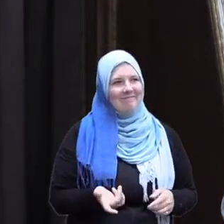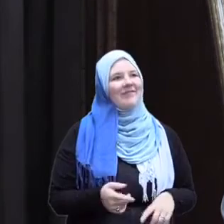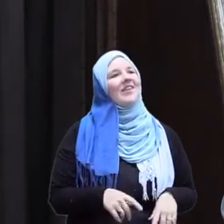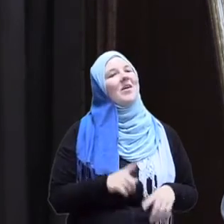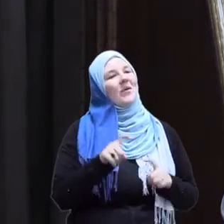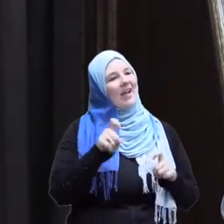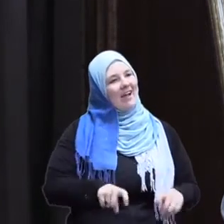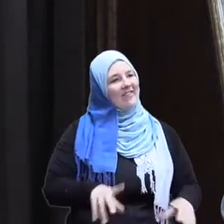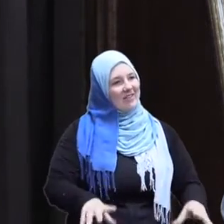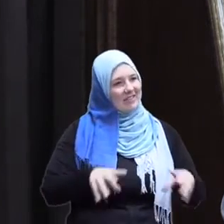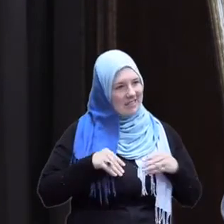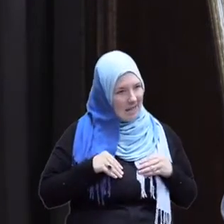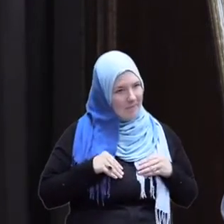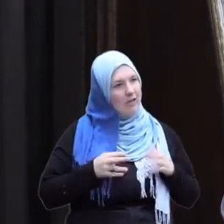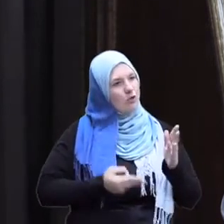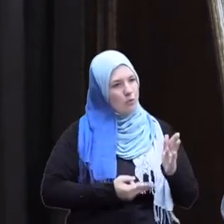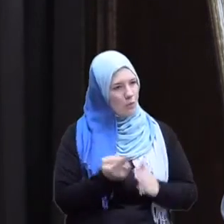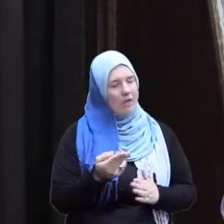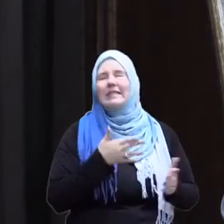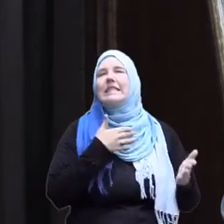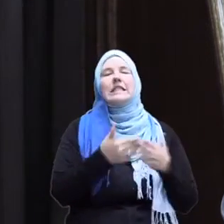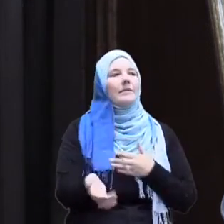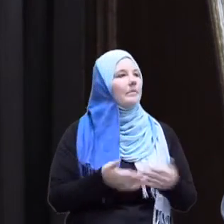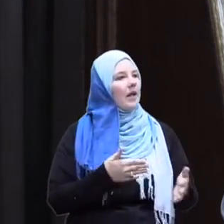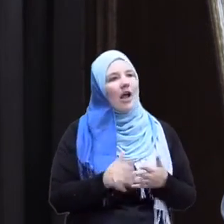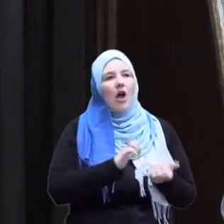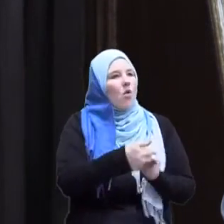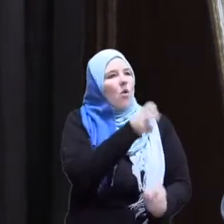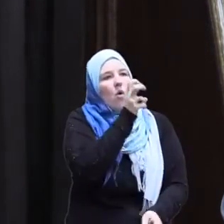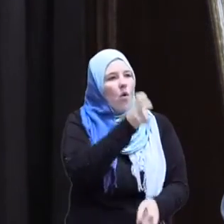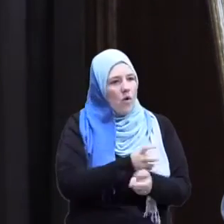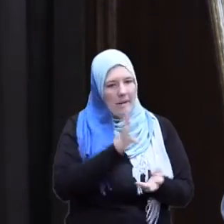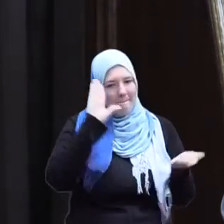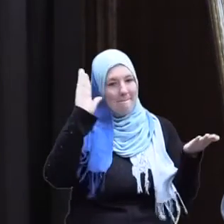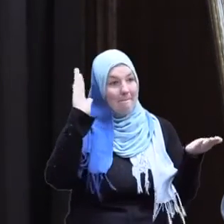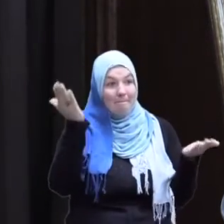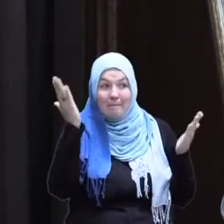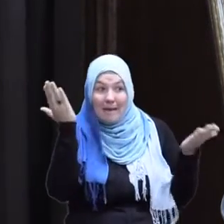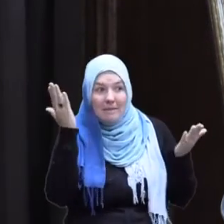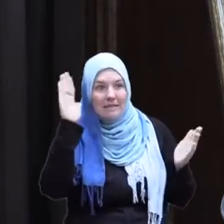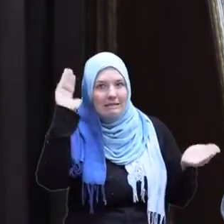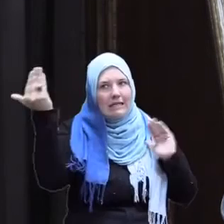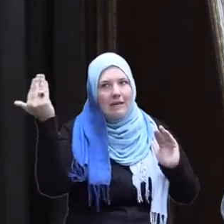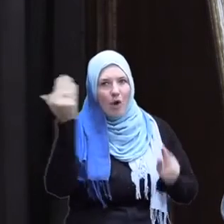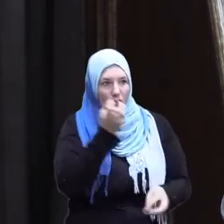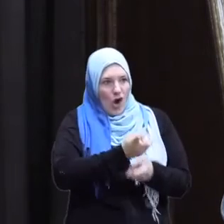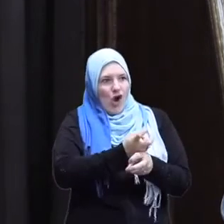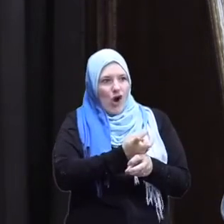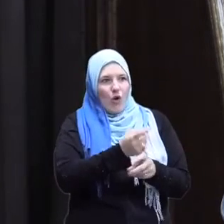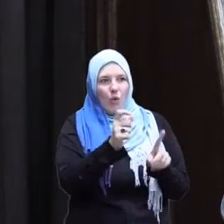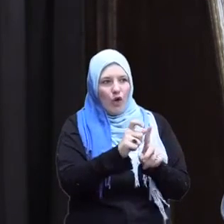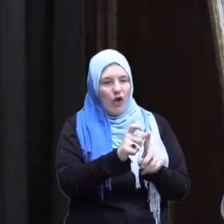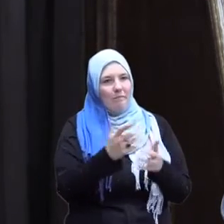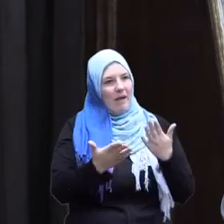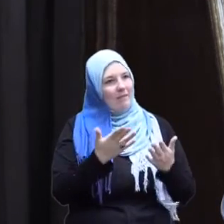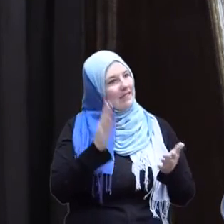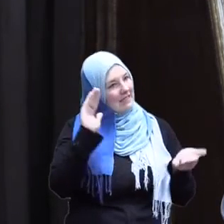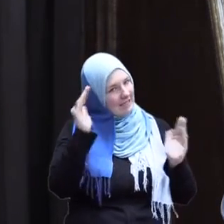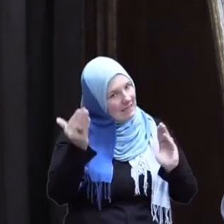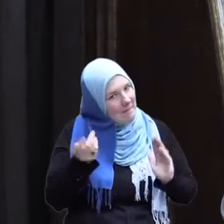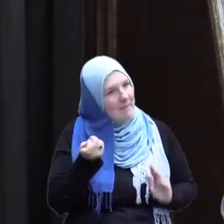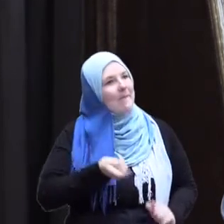to accept truth no matter how harsh it may be. Our reality is very